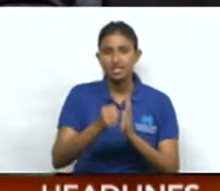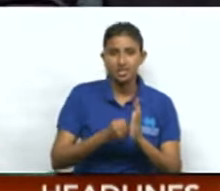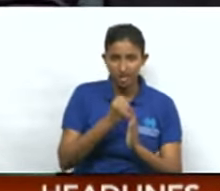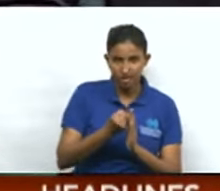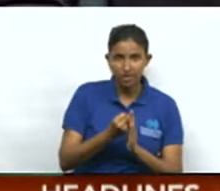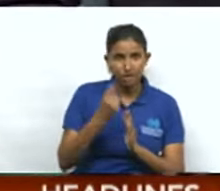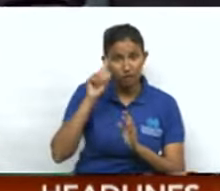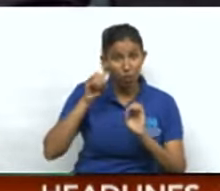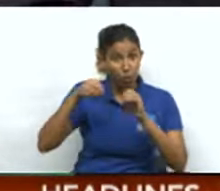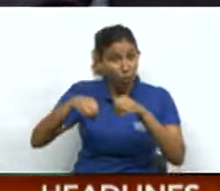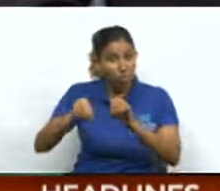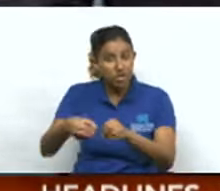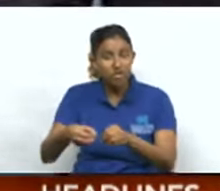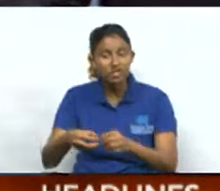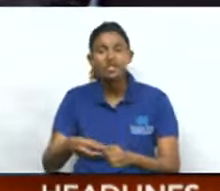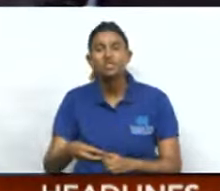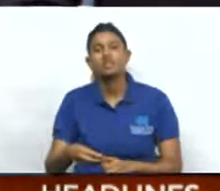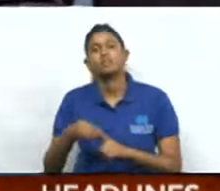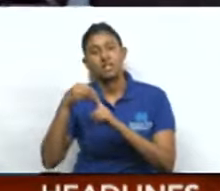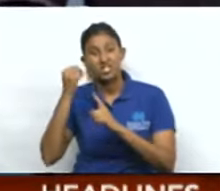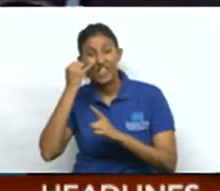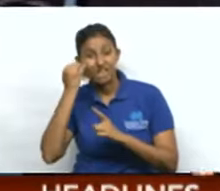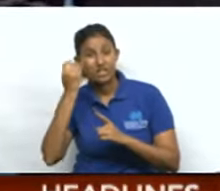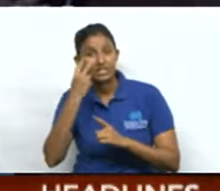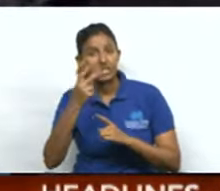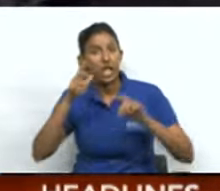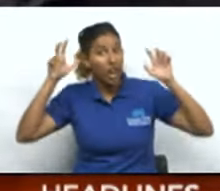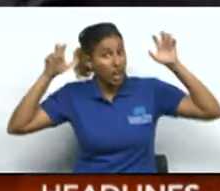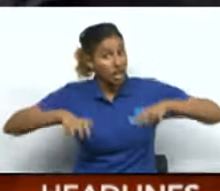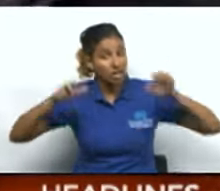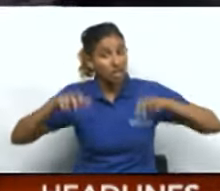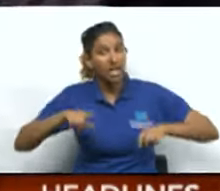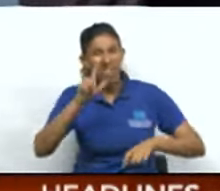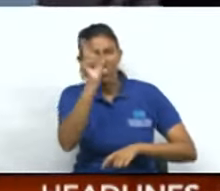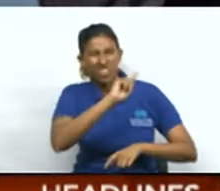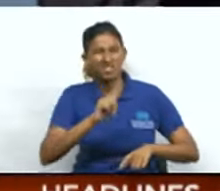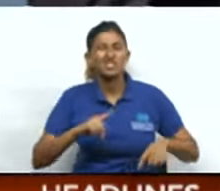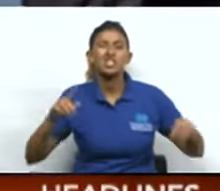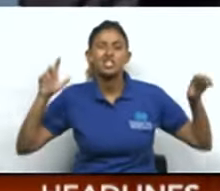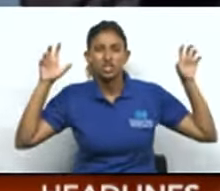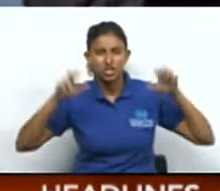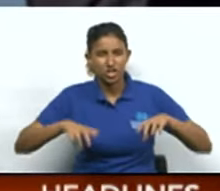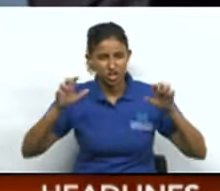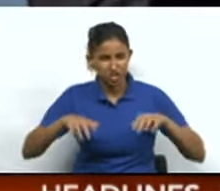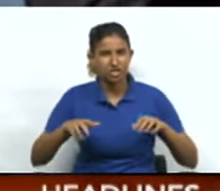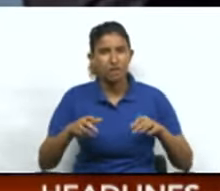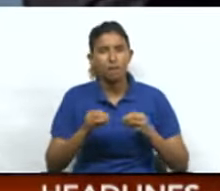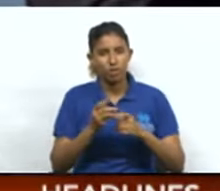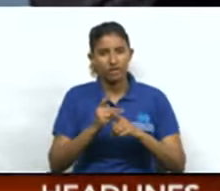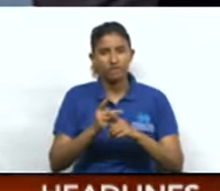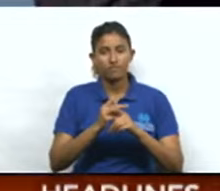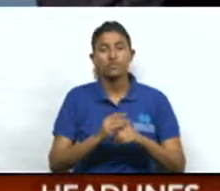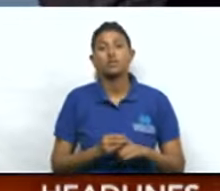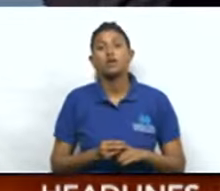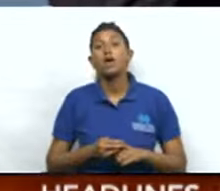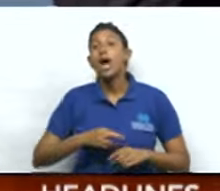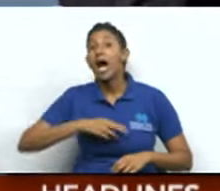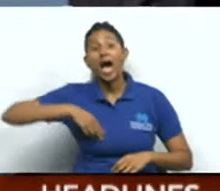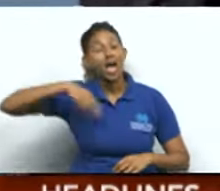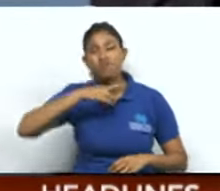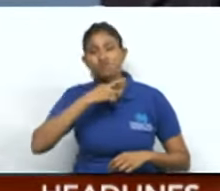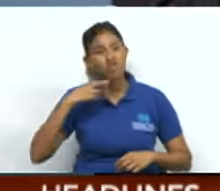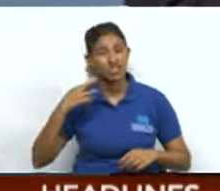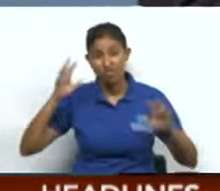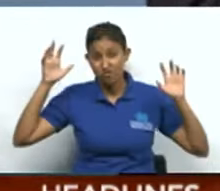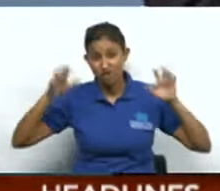especially in the vicinity of heavy showers and thunderstorms. Looking at our extended weather forecast, well, the highest chances for rainfall Friday into Saturday, and we'll